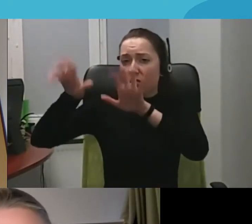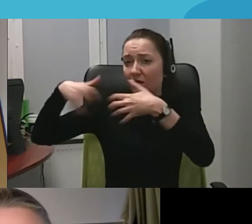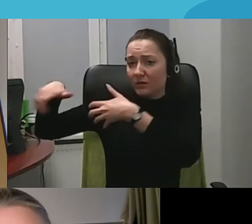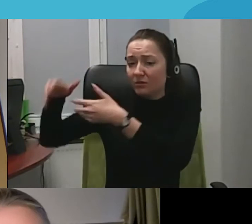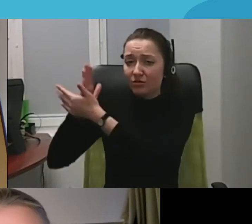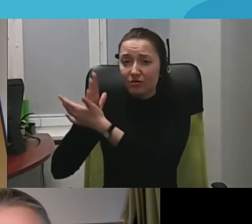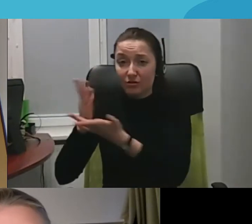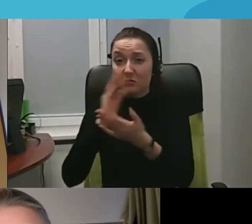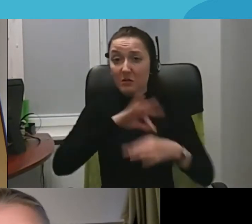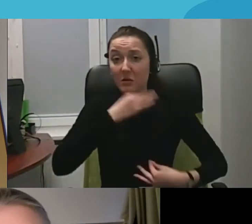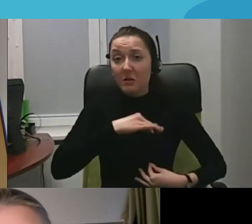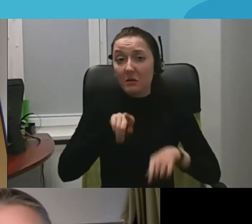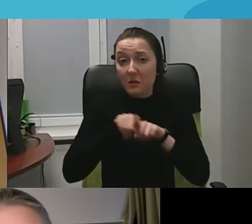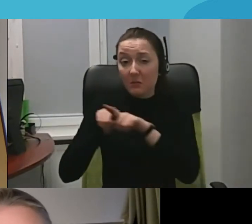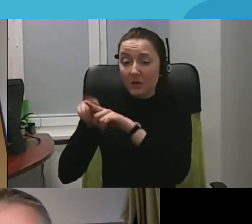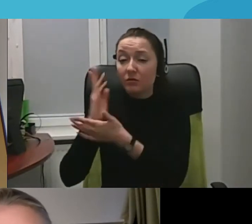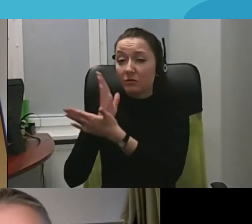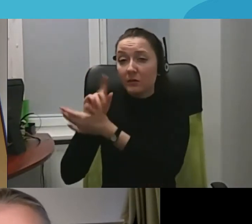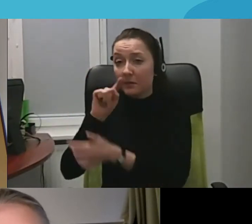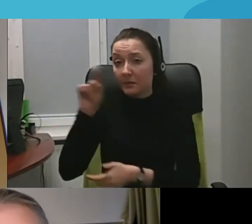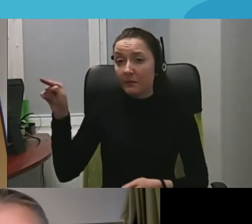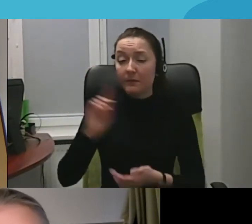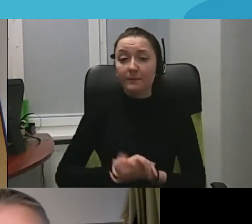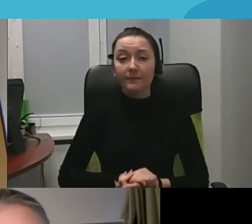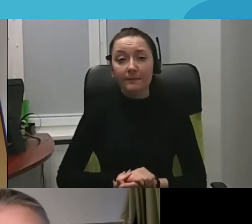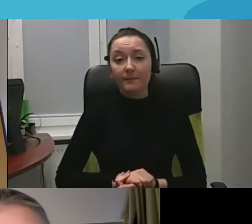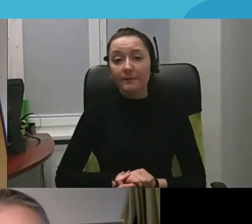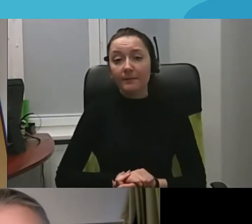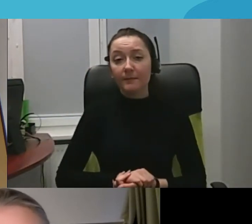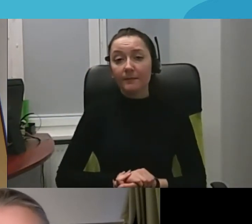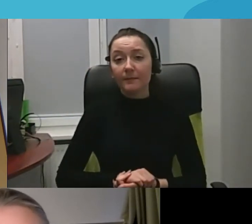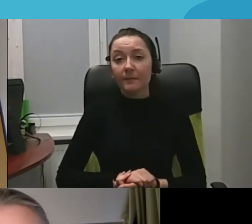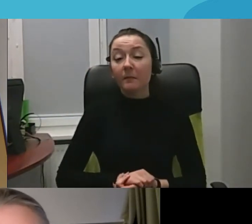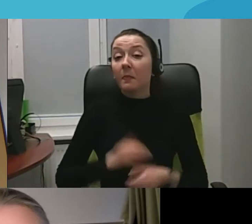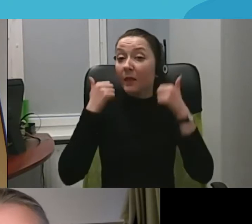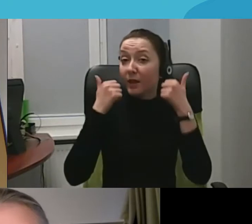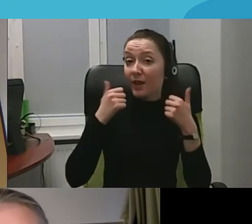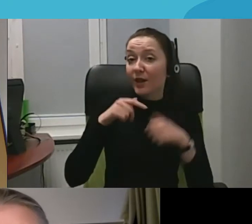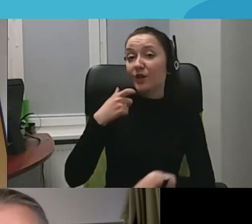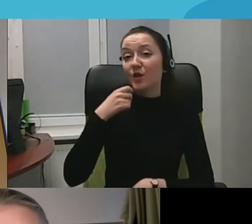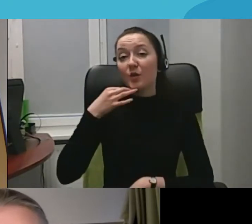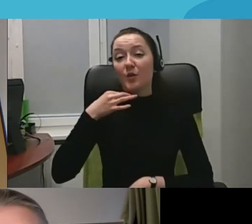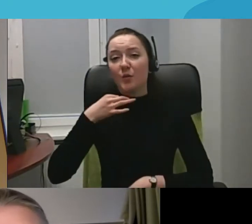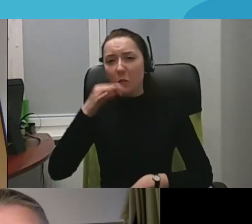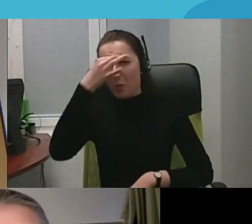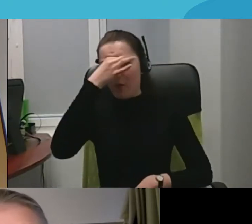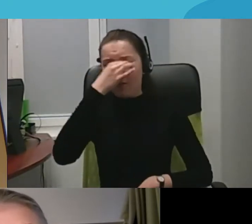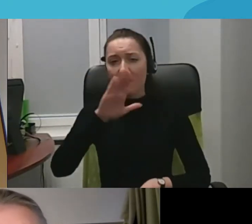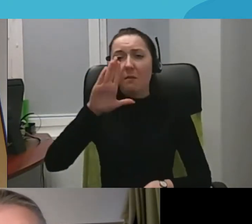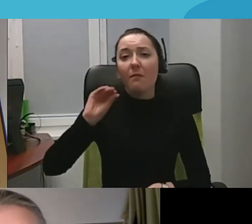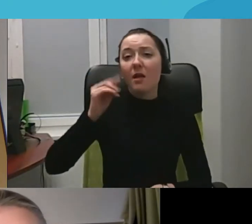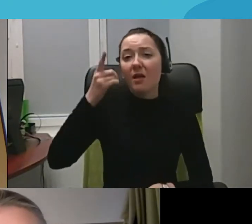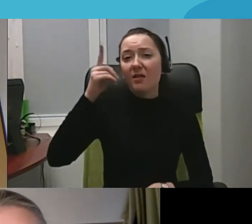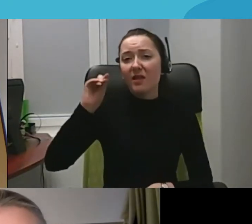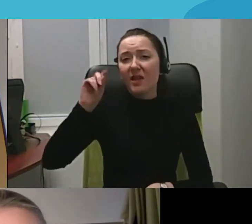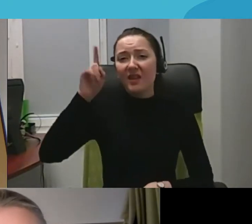its way into Professor Benedek's report, because it is indeed a very serious problem. But to my knowledge,